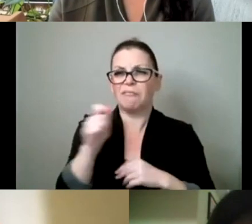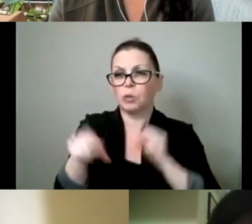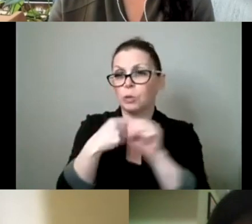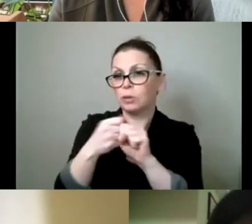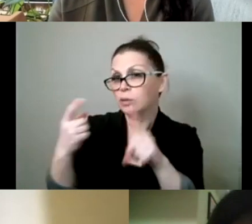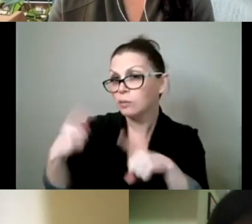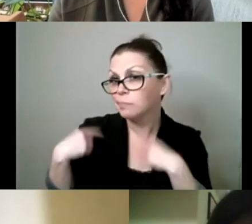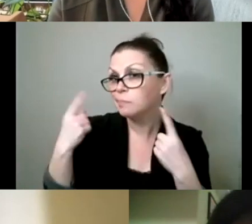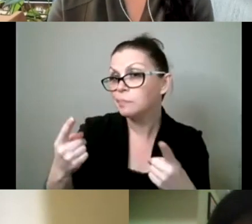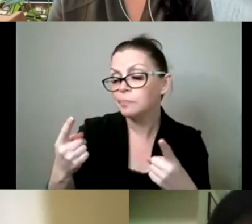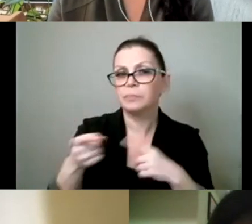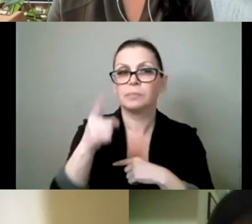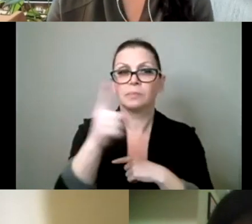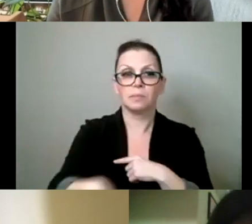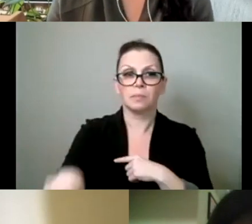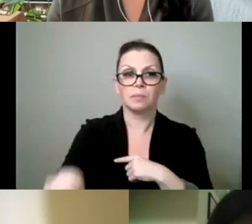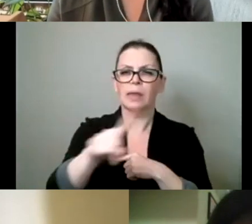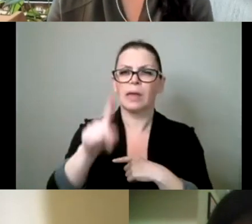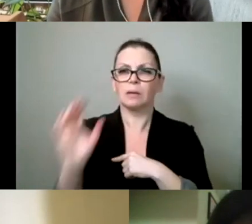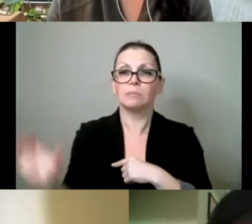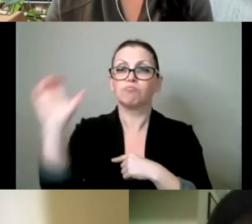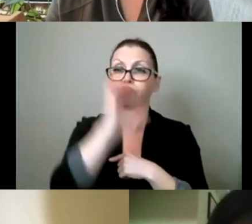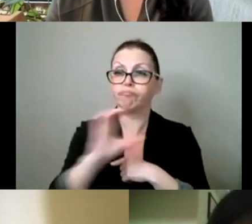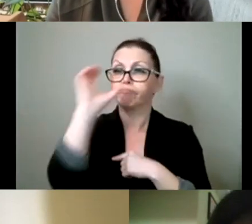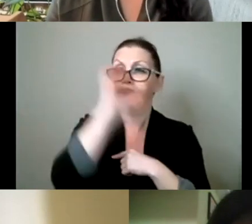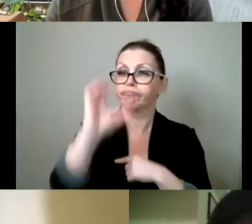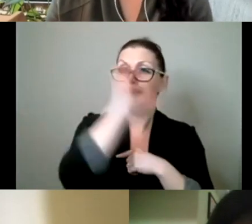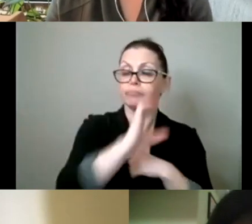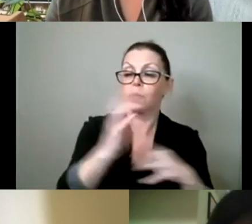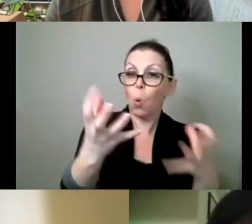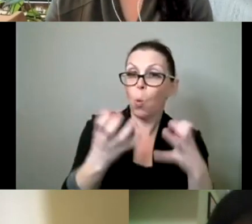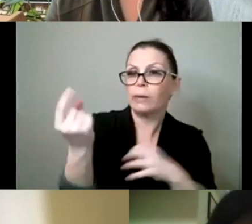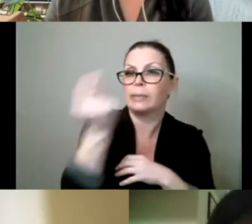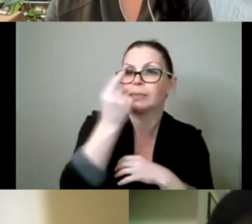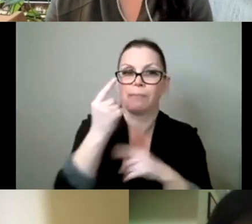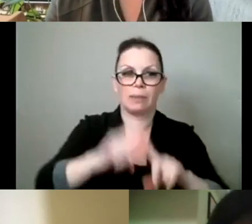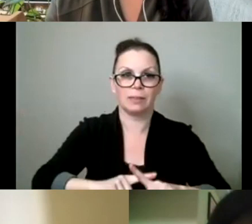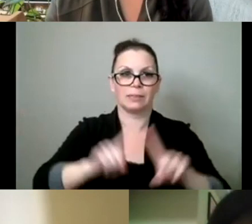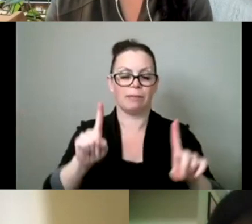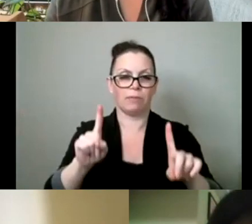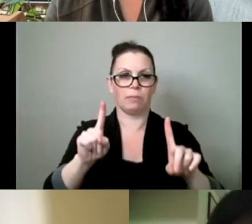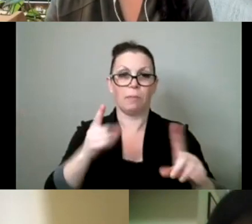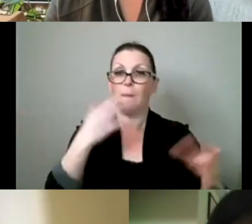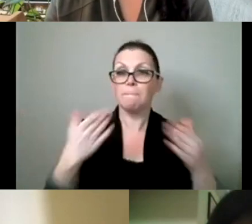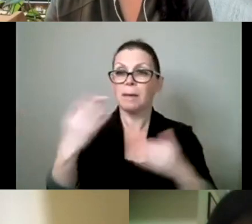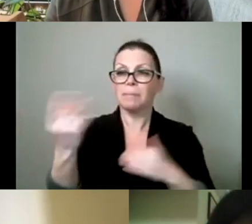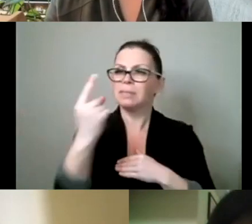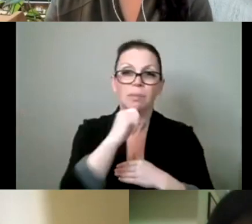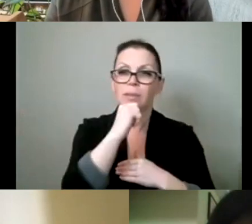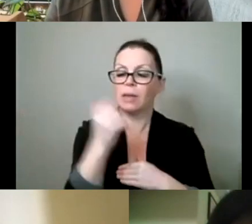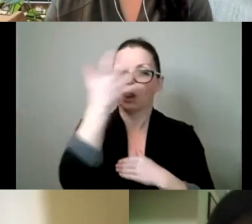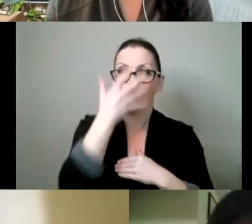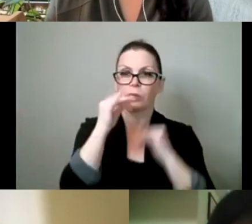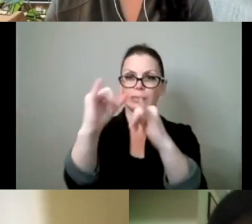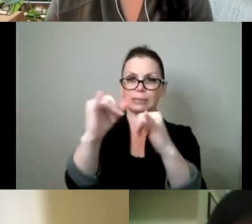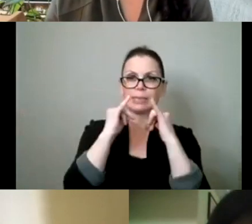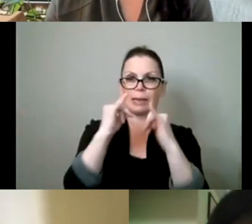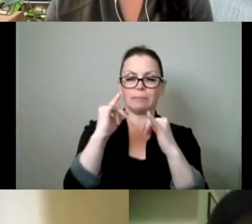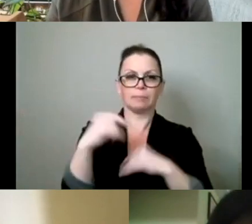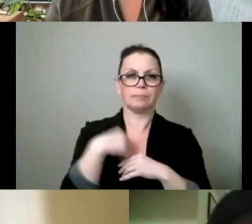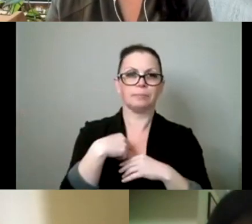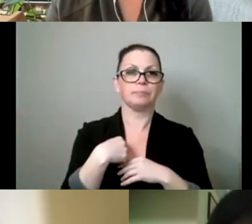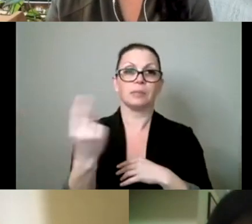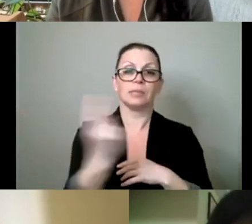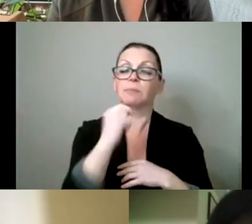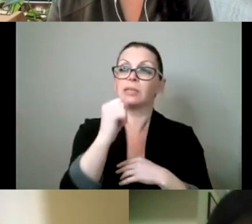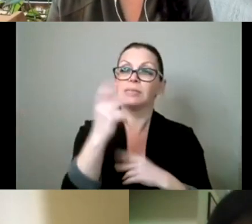years who went searching for something different. So someone that doesn't look like them, someone that's not reflective of